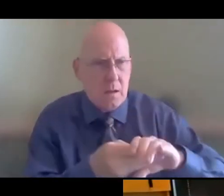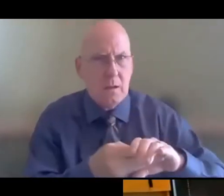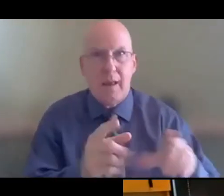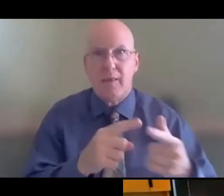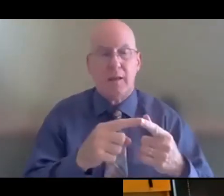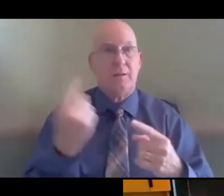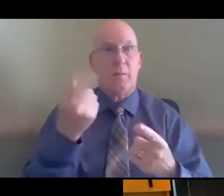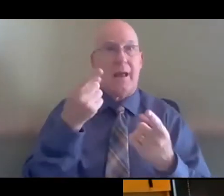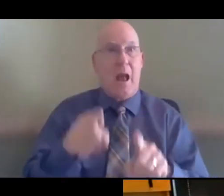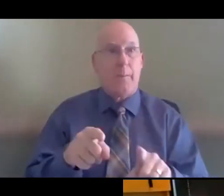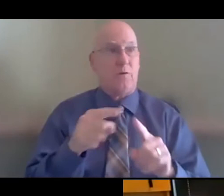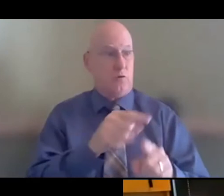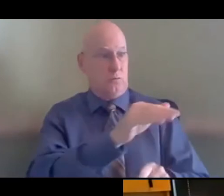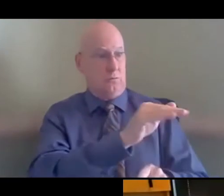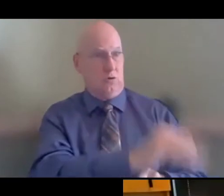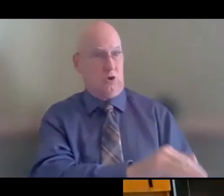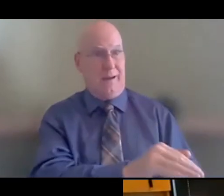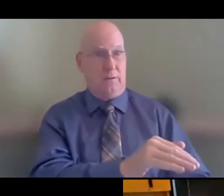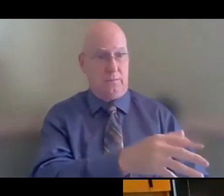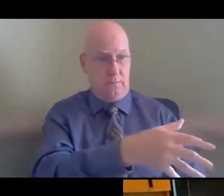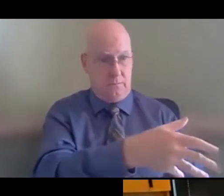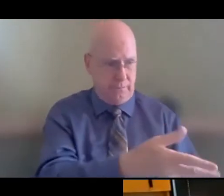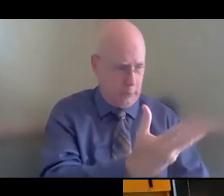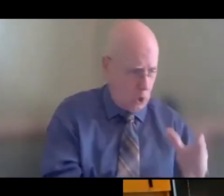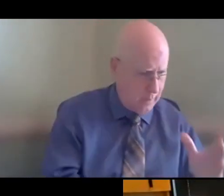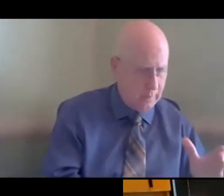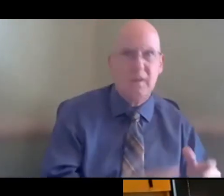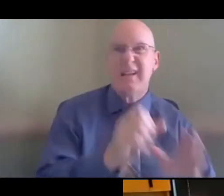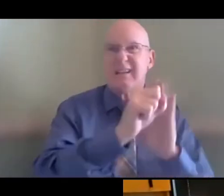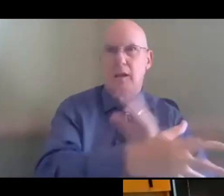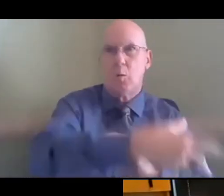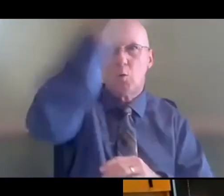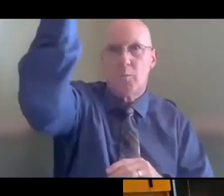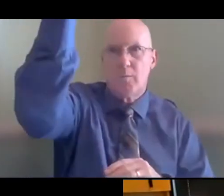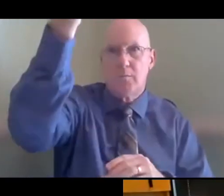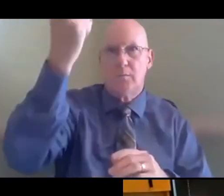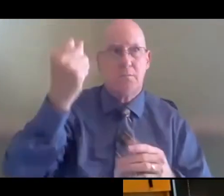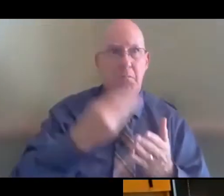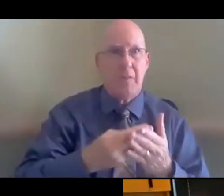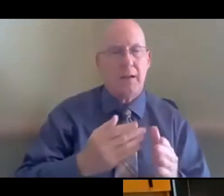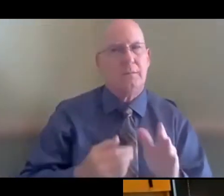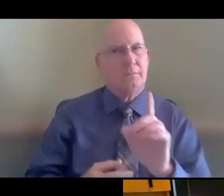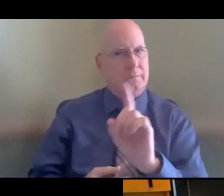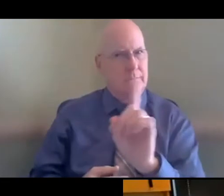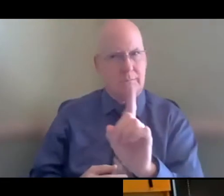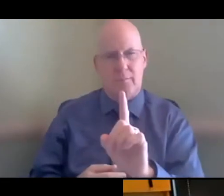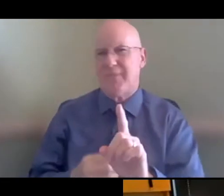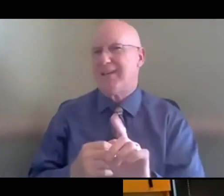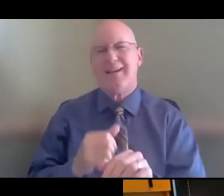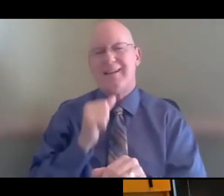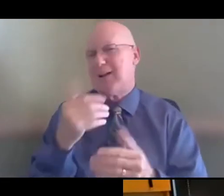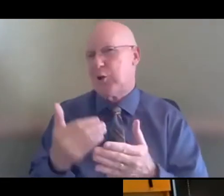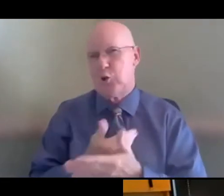to the beneficiary, the state's going to come in and just take all those funds. And so we wanted to clarify that this wasn't a new avenue